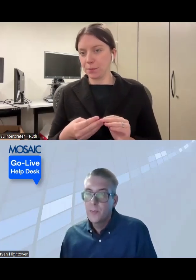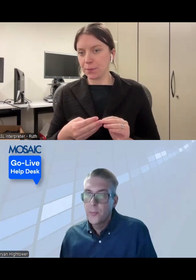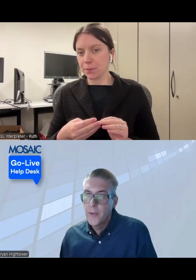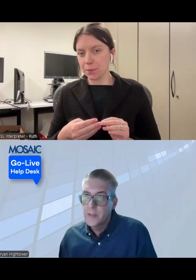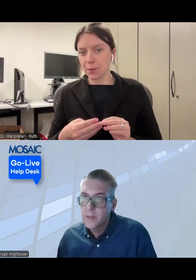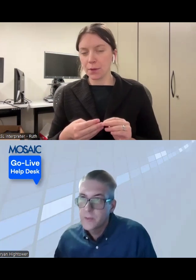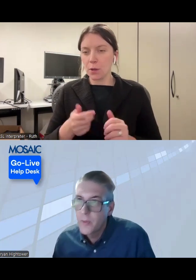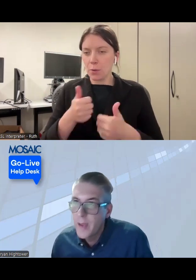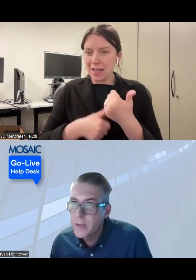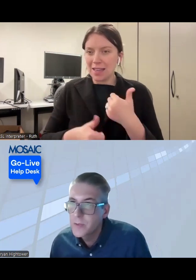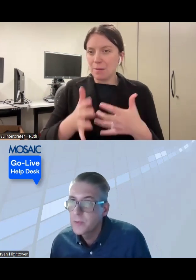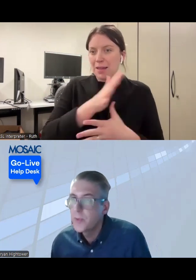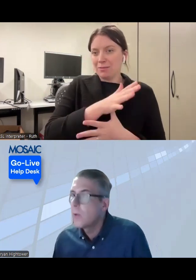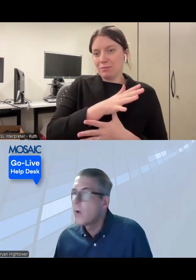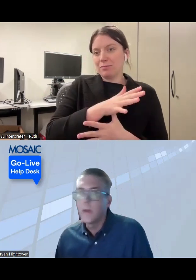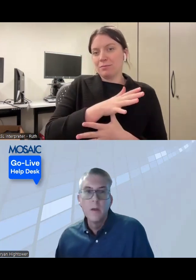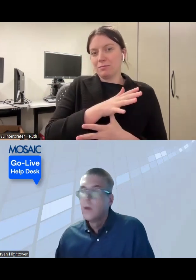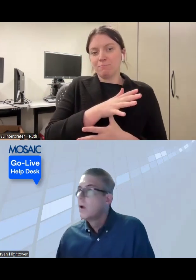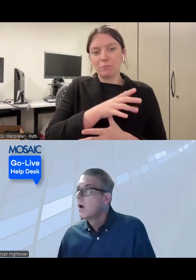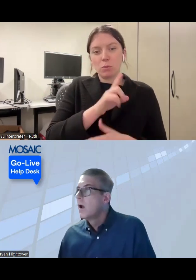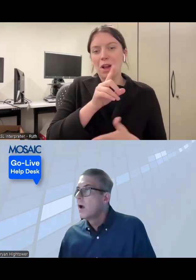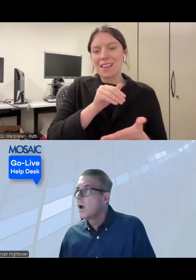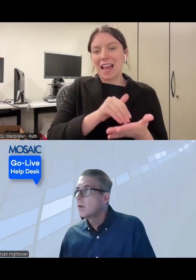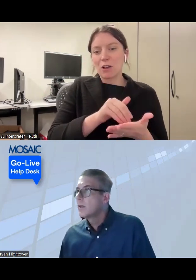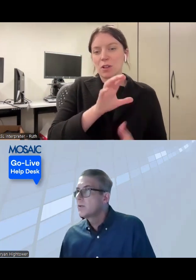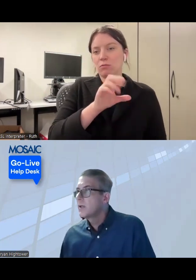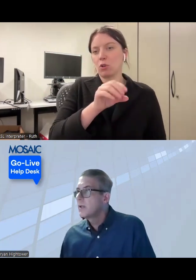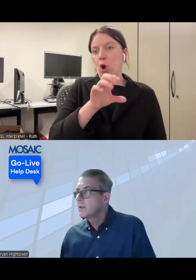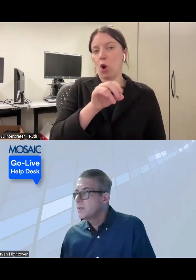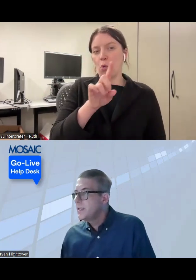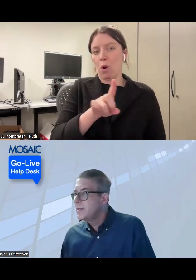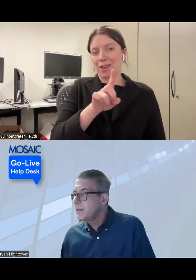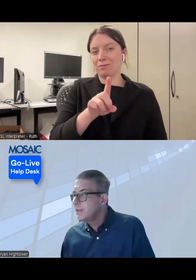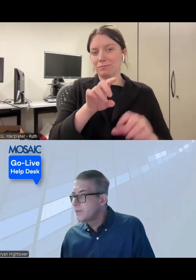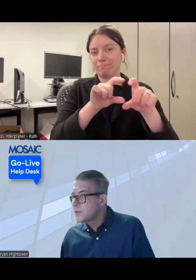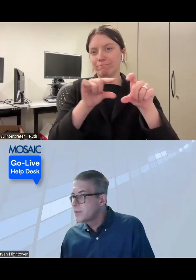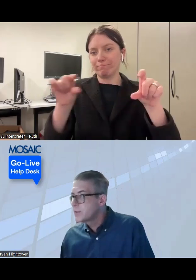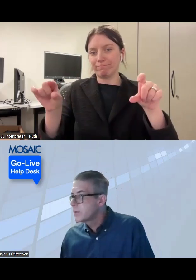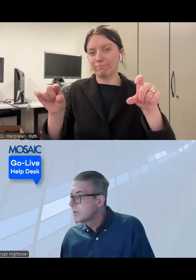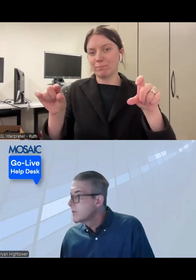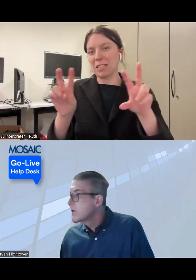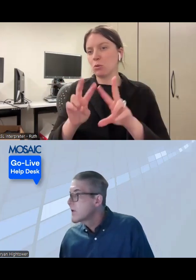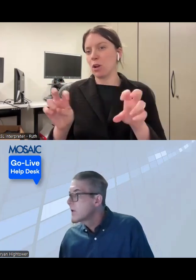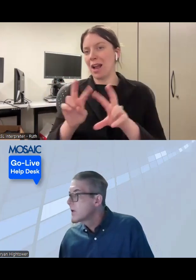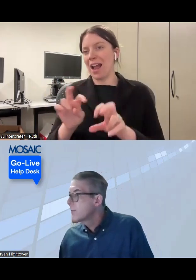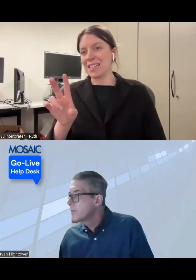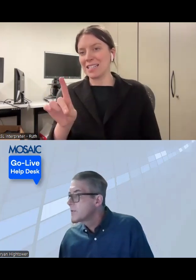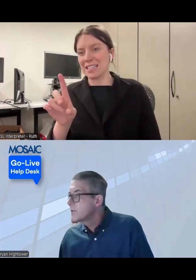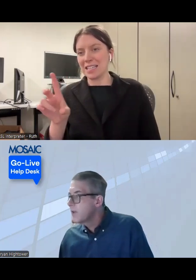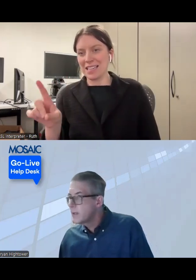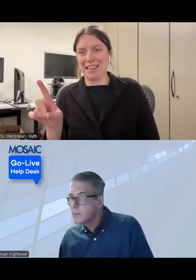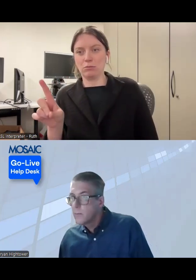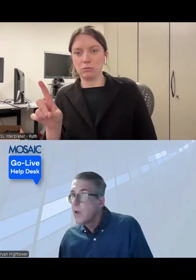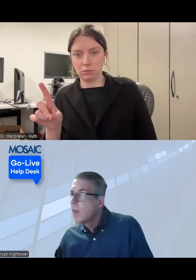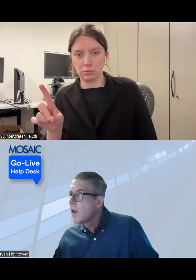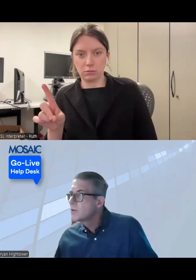main appropriation, this 1,001, let's look at DD, for instance. See if